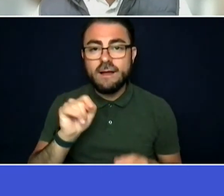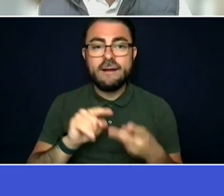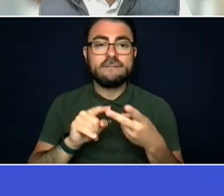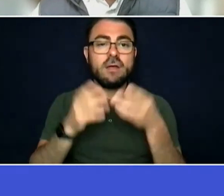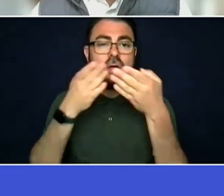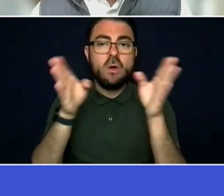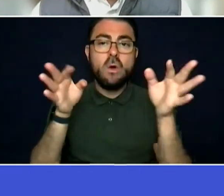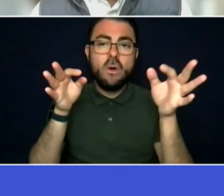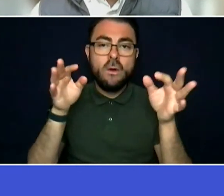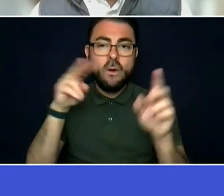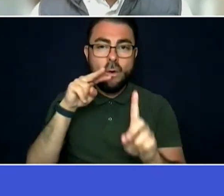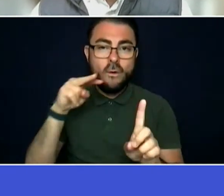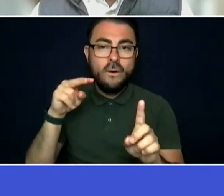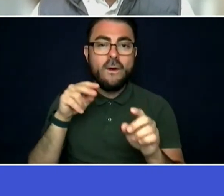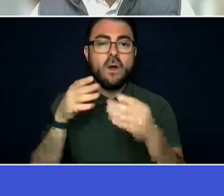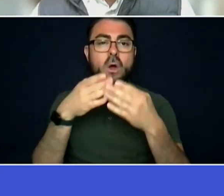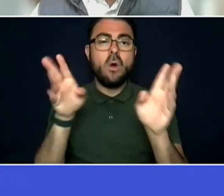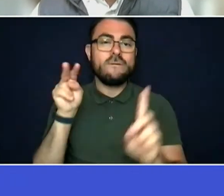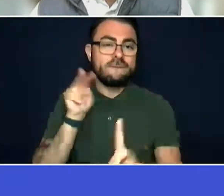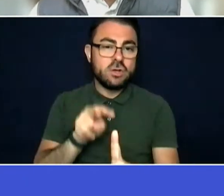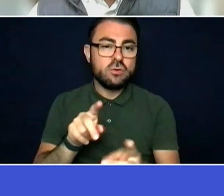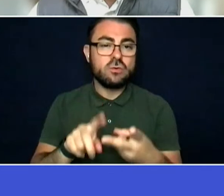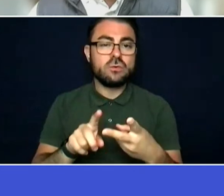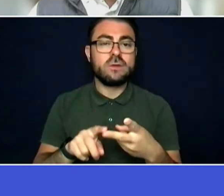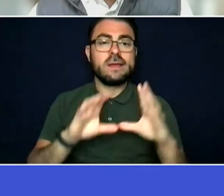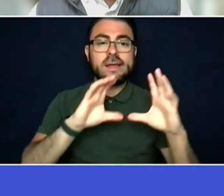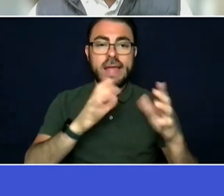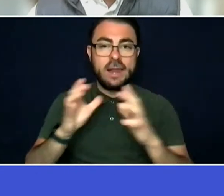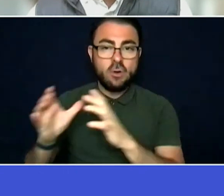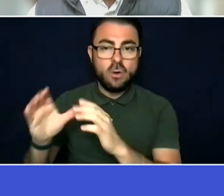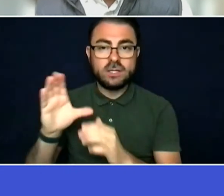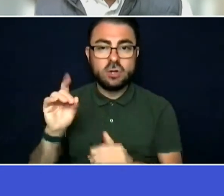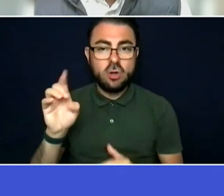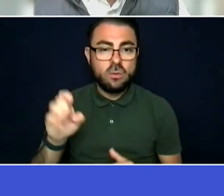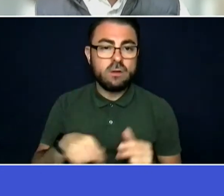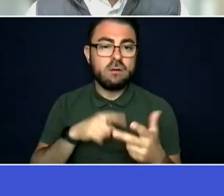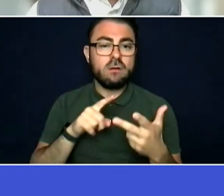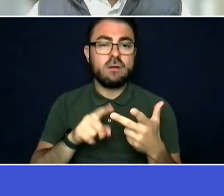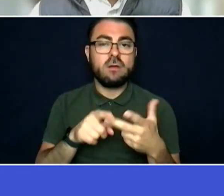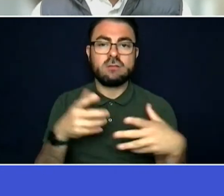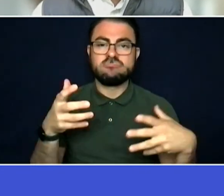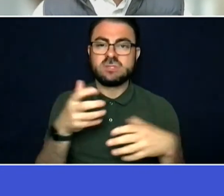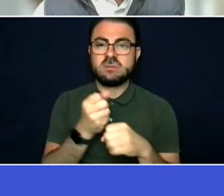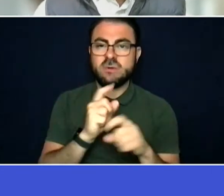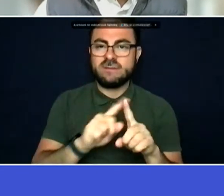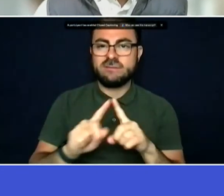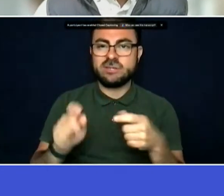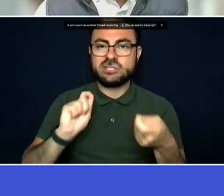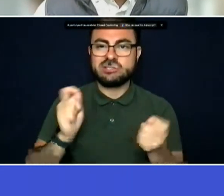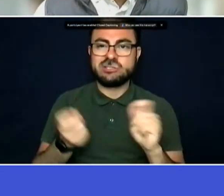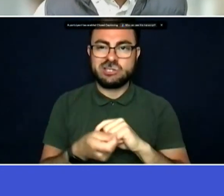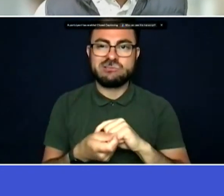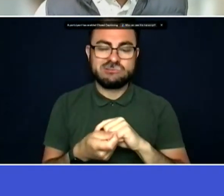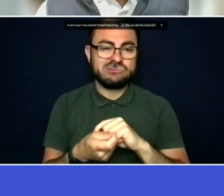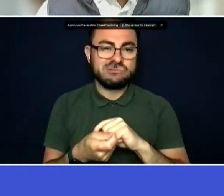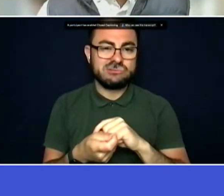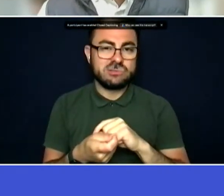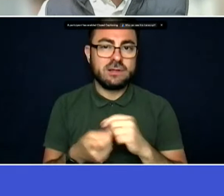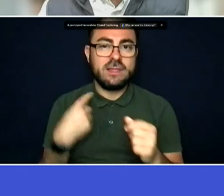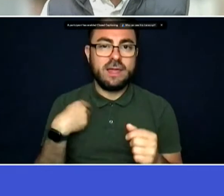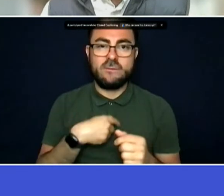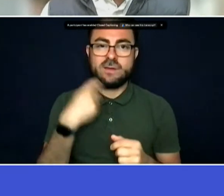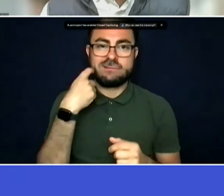into the funding code categories, and then share a summary of the changes that took place between our preliminary draft that we released in